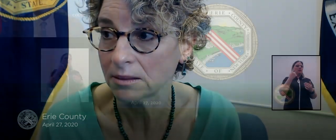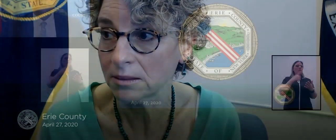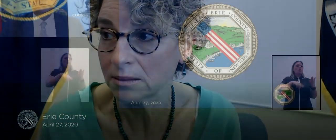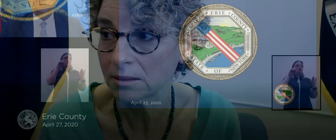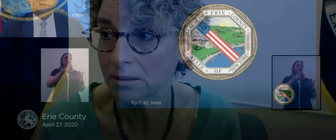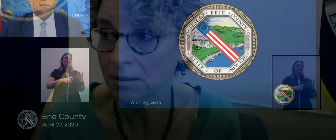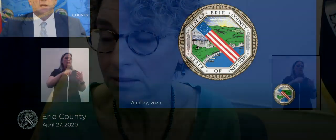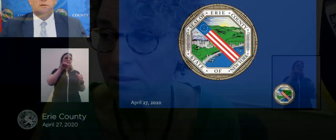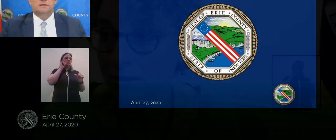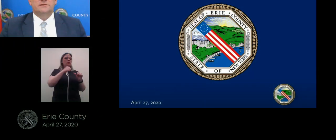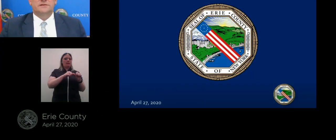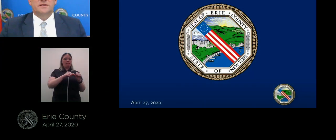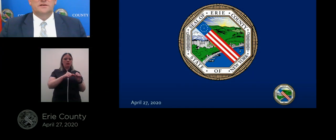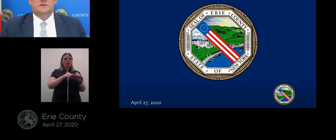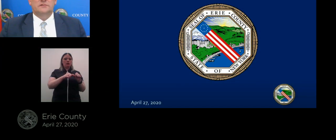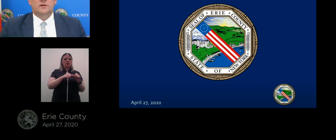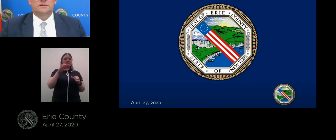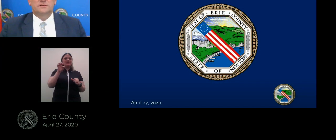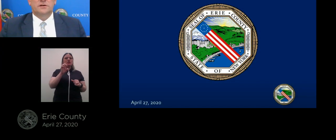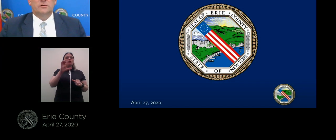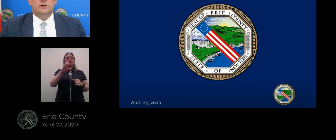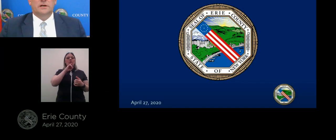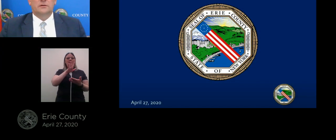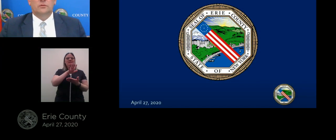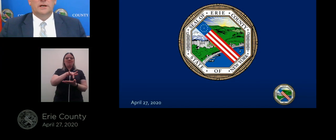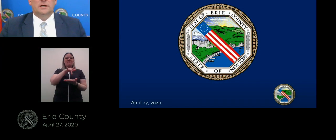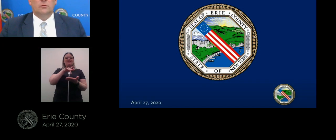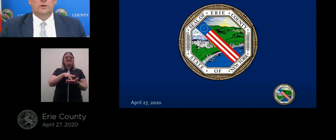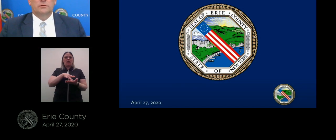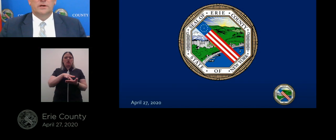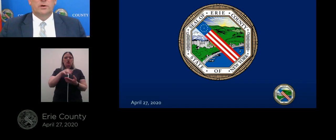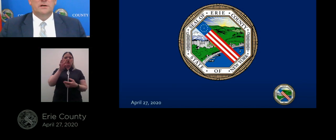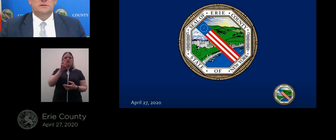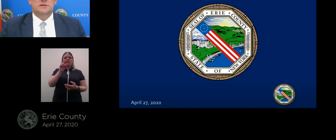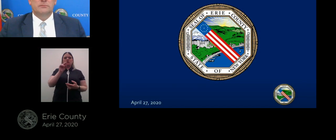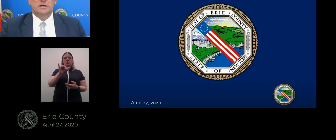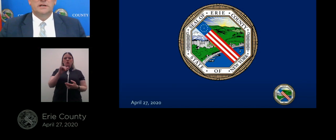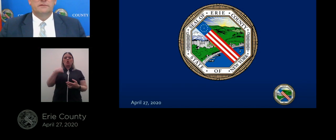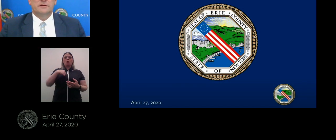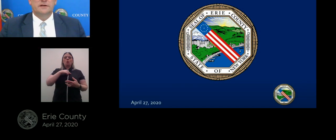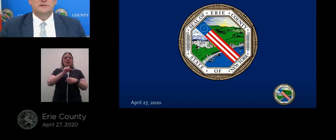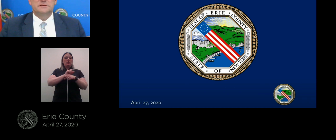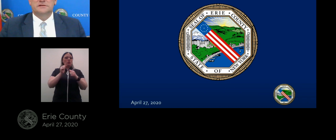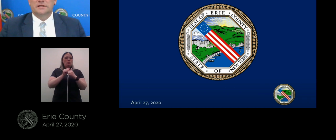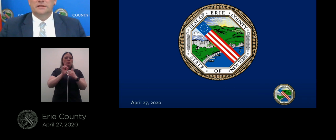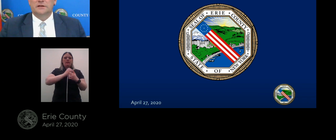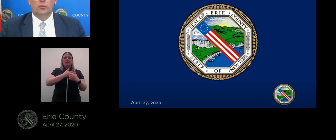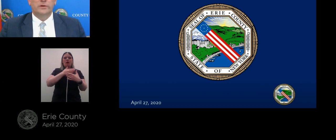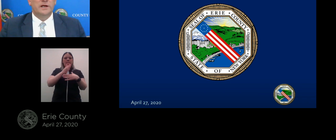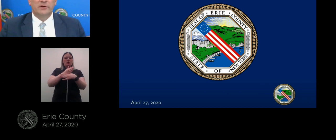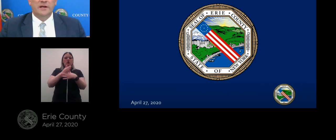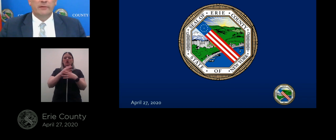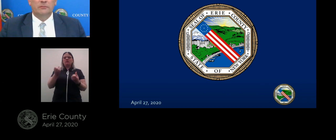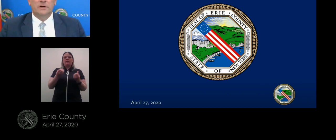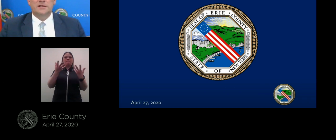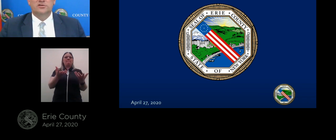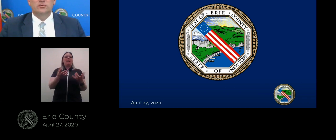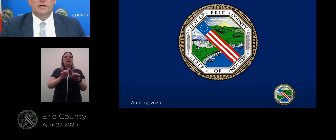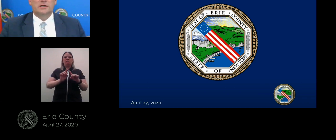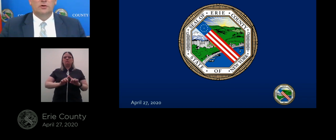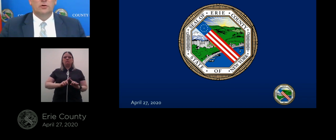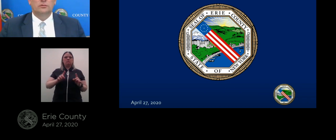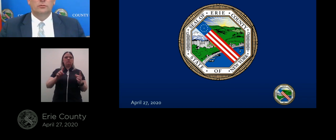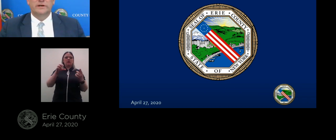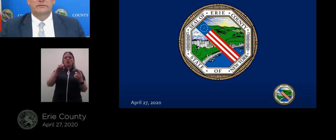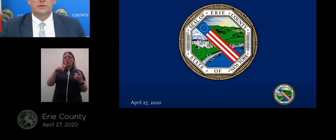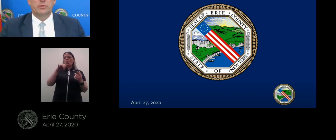is Erie County is the center of Western New York, and we work with our partners on many different things, just like the opiate epidemic. We're not just doing